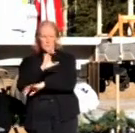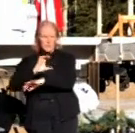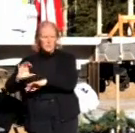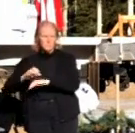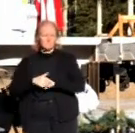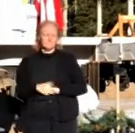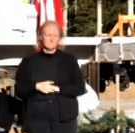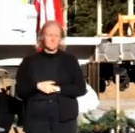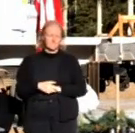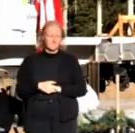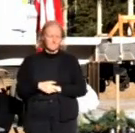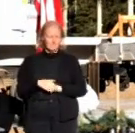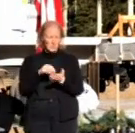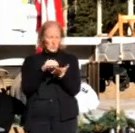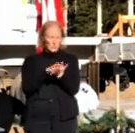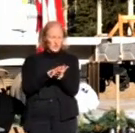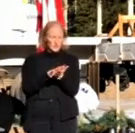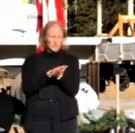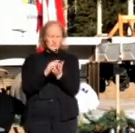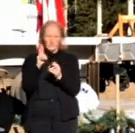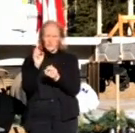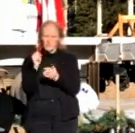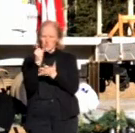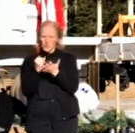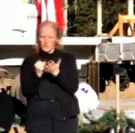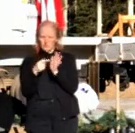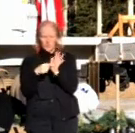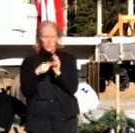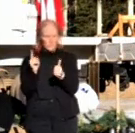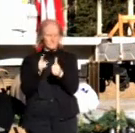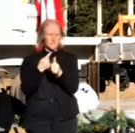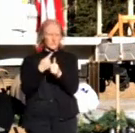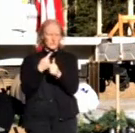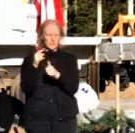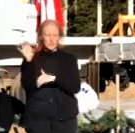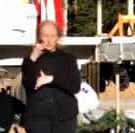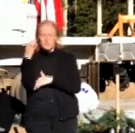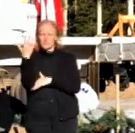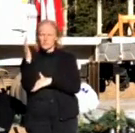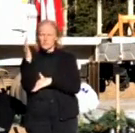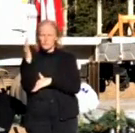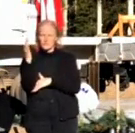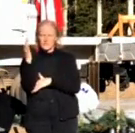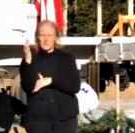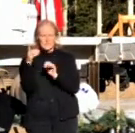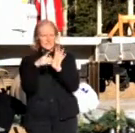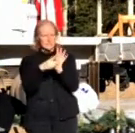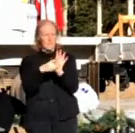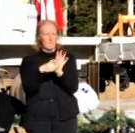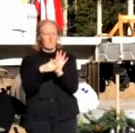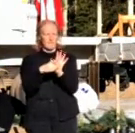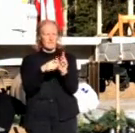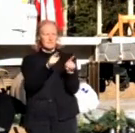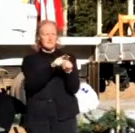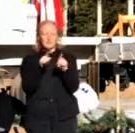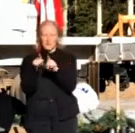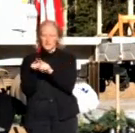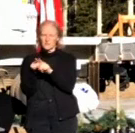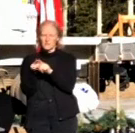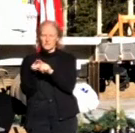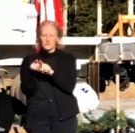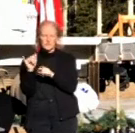The records of the U.S. architects show that the first Christmas tree ever to be displayed was also in